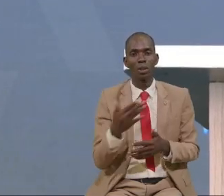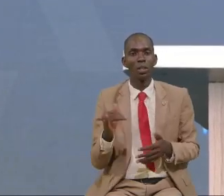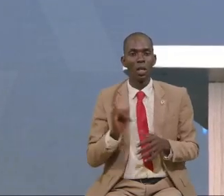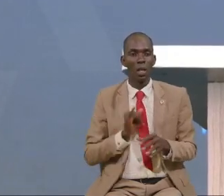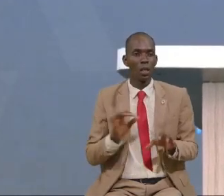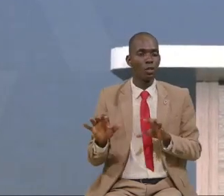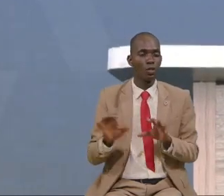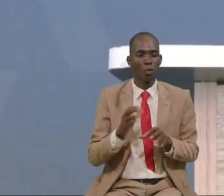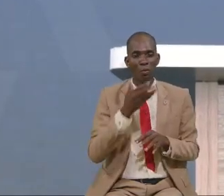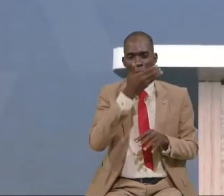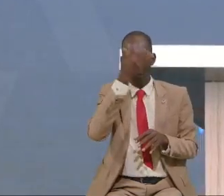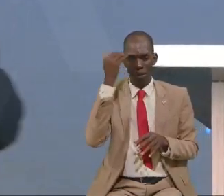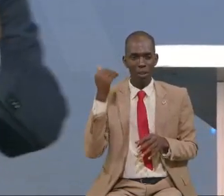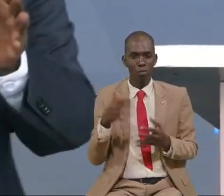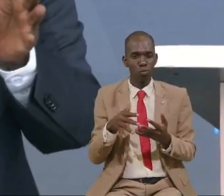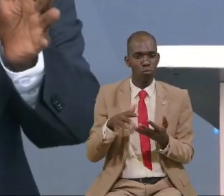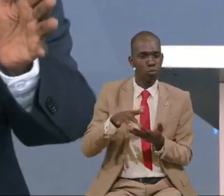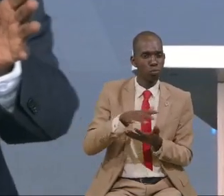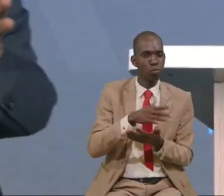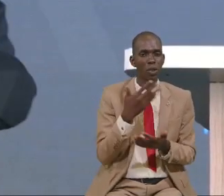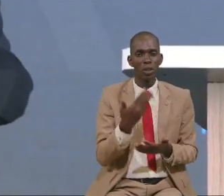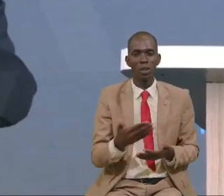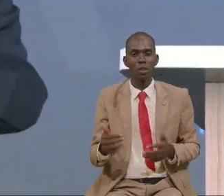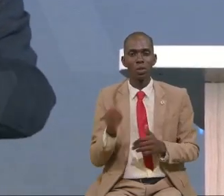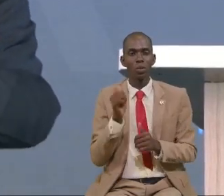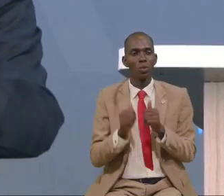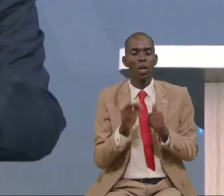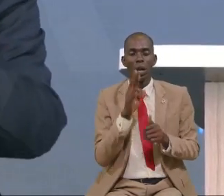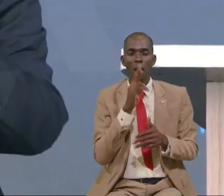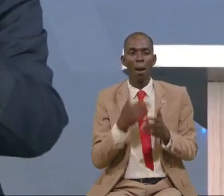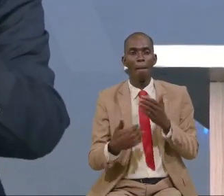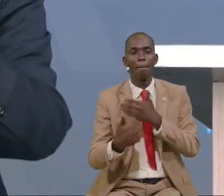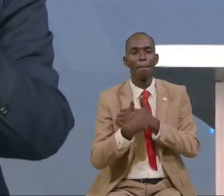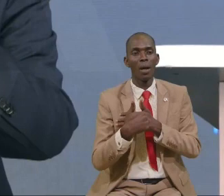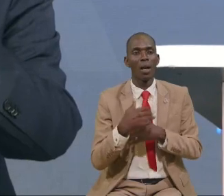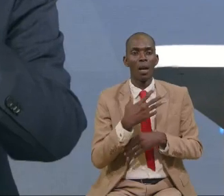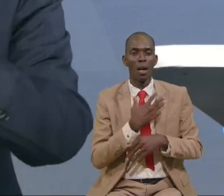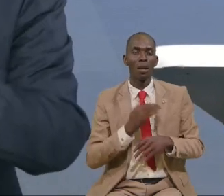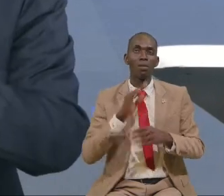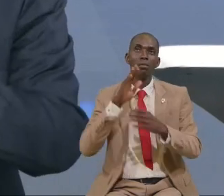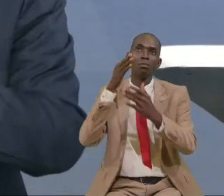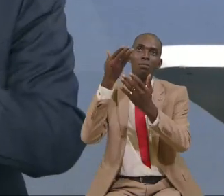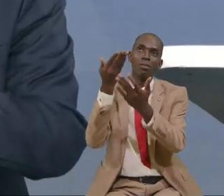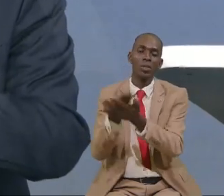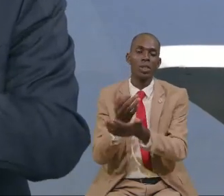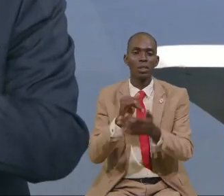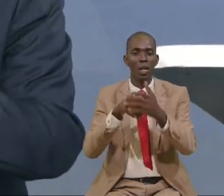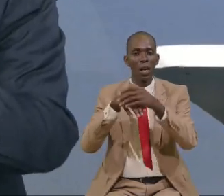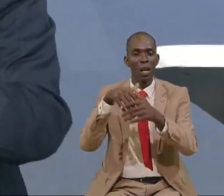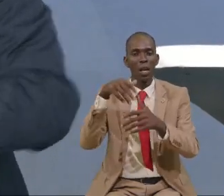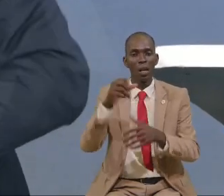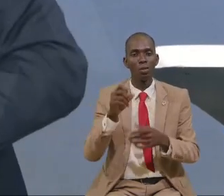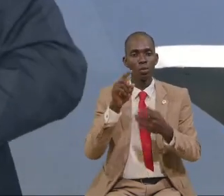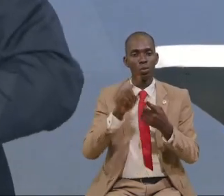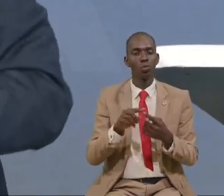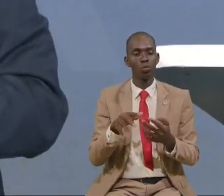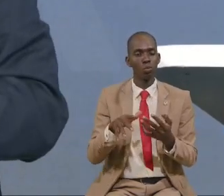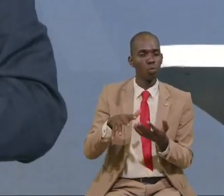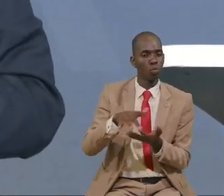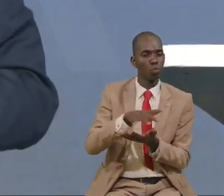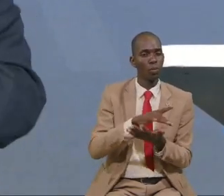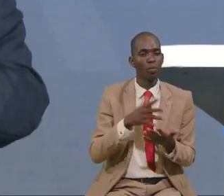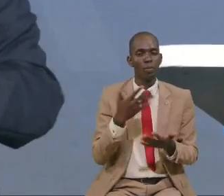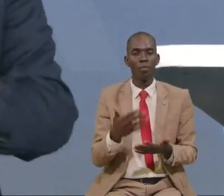those things which are behind and reaching forth unto those things which